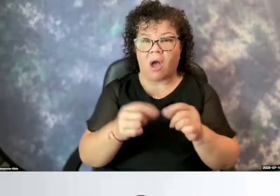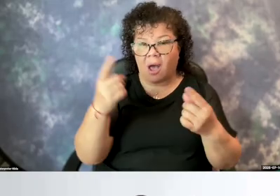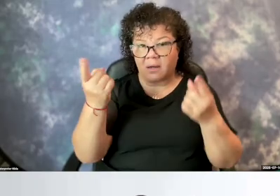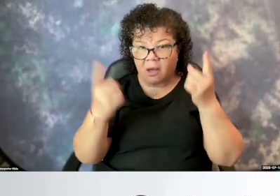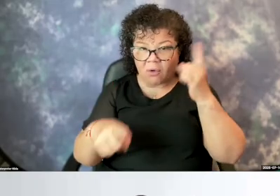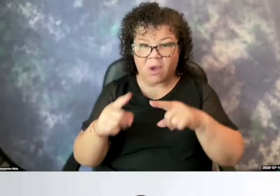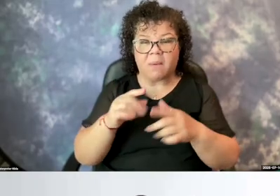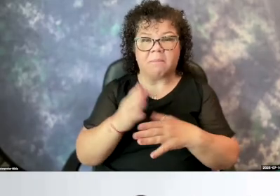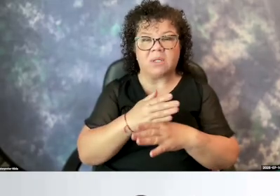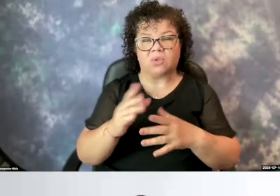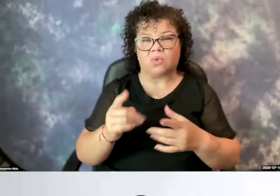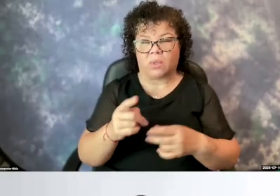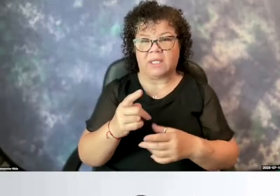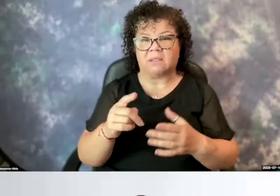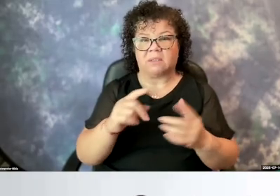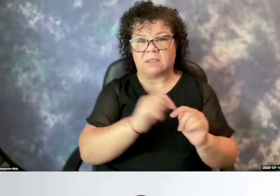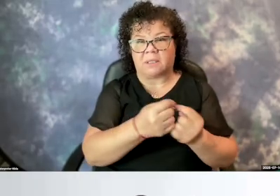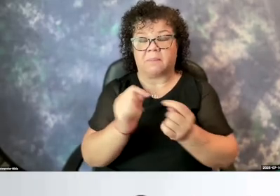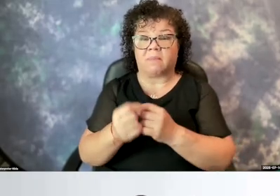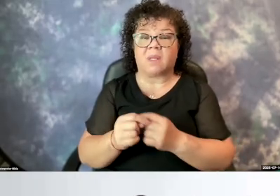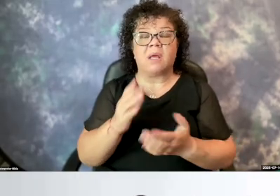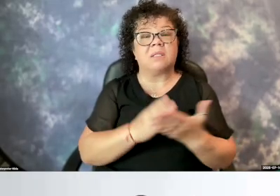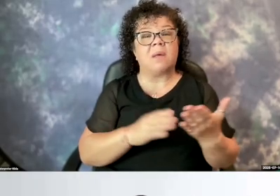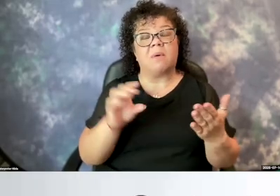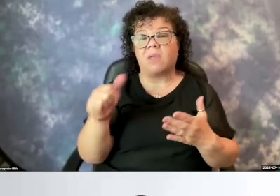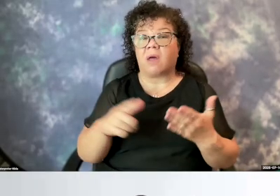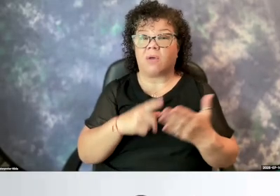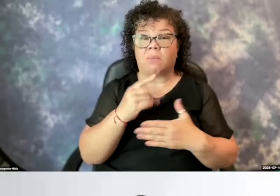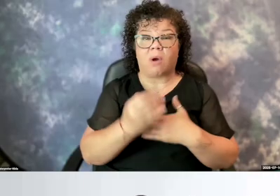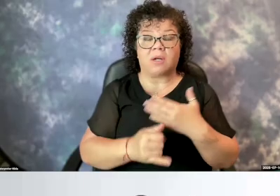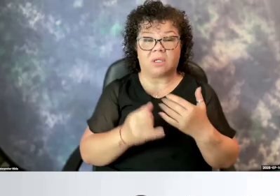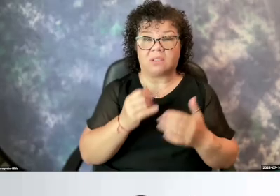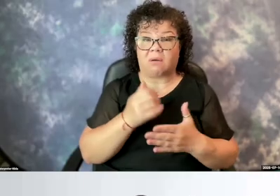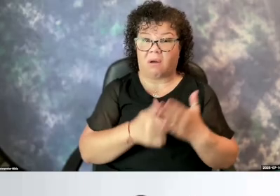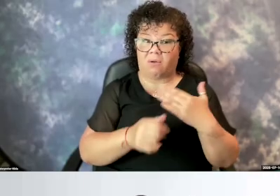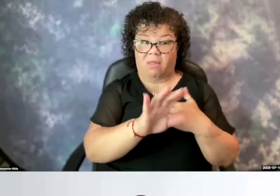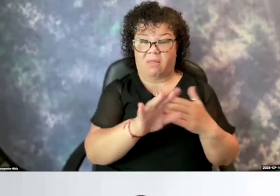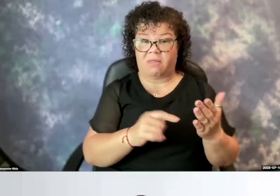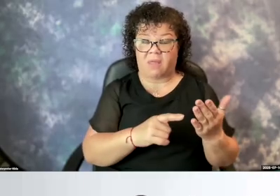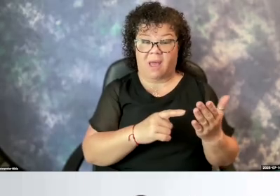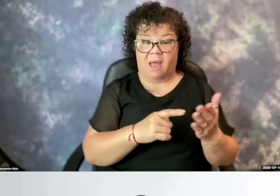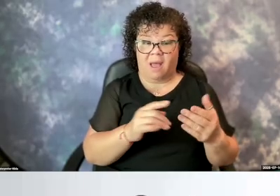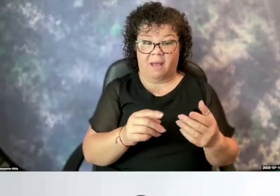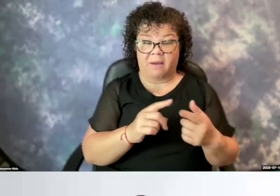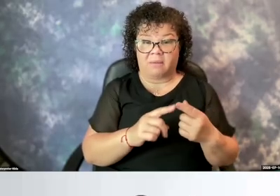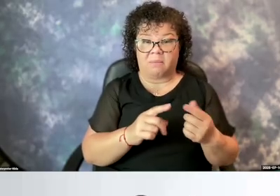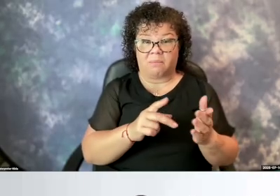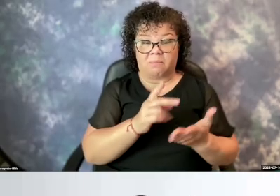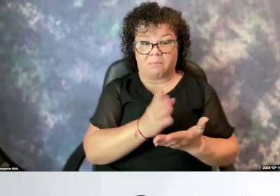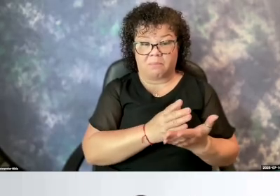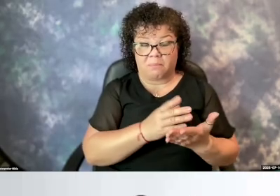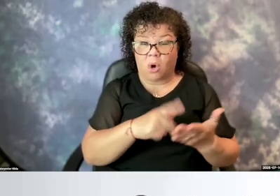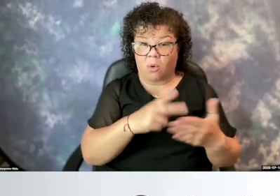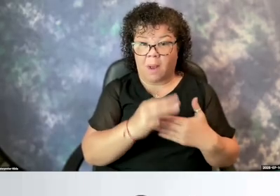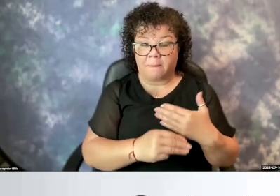CARB's funds, and sparked the ongoing collaboration between our teams. Some of the other projects and deliverables under